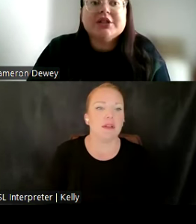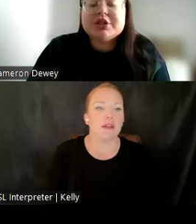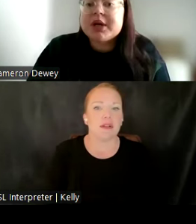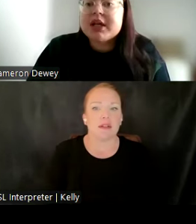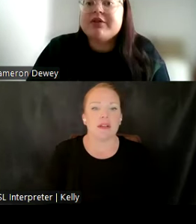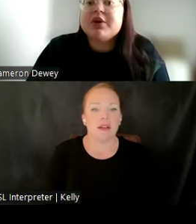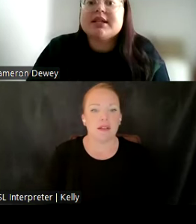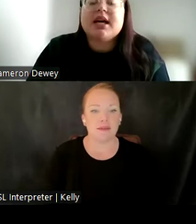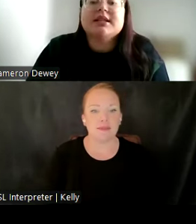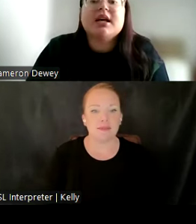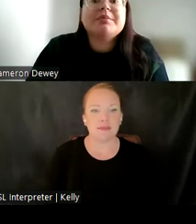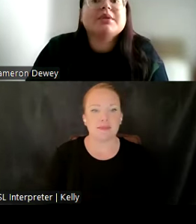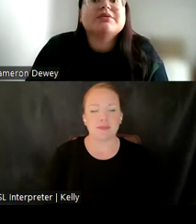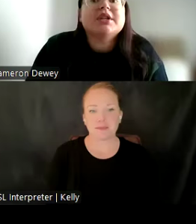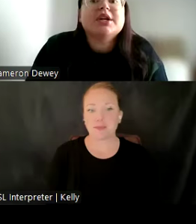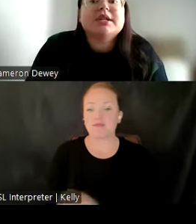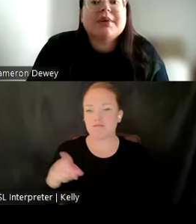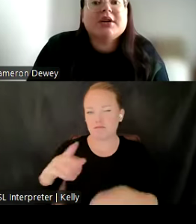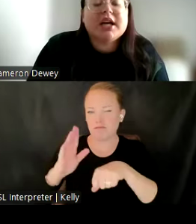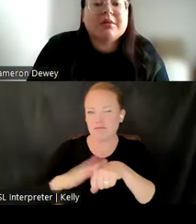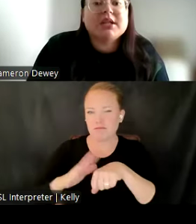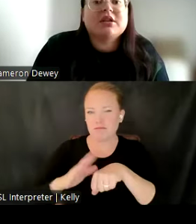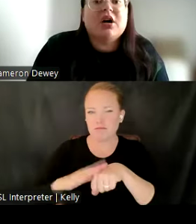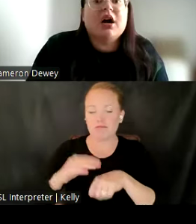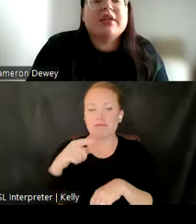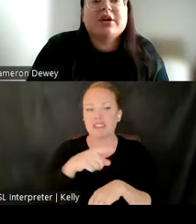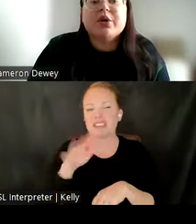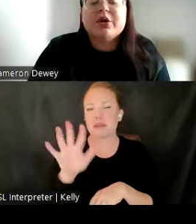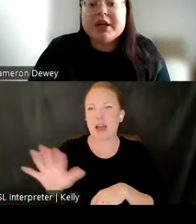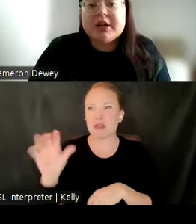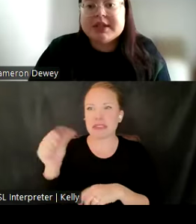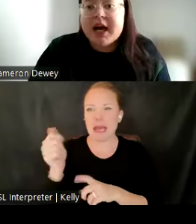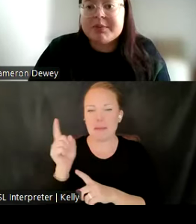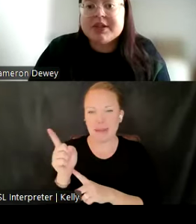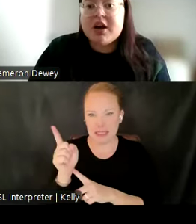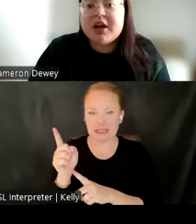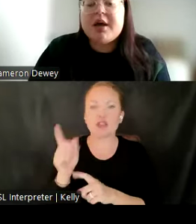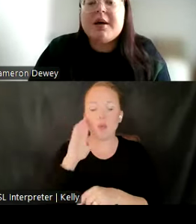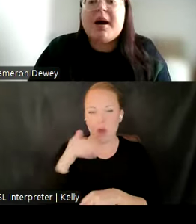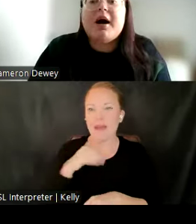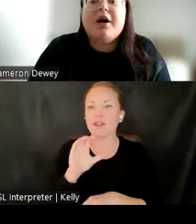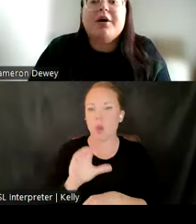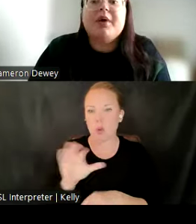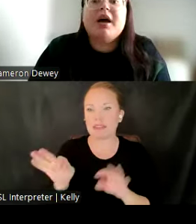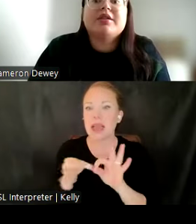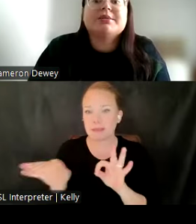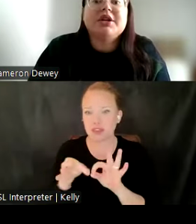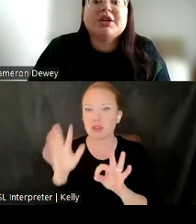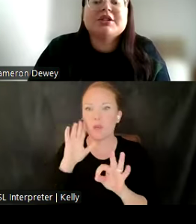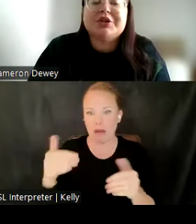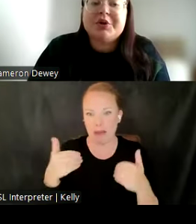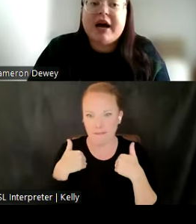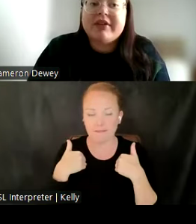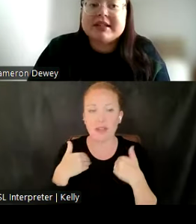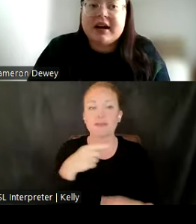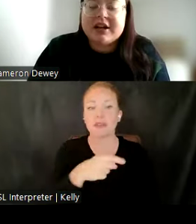So I do just want to give you guys a heads up. This video is about 10 minutes long and there will be closed captions on. The